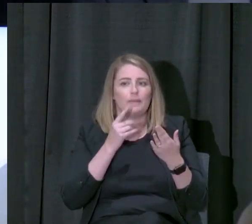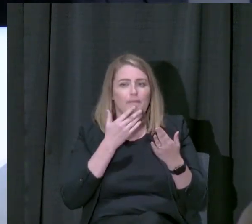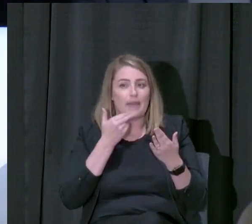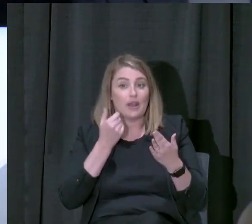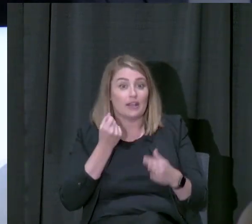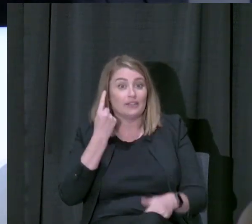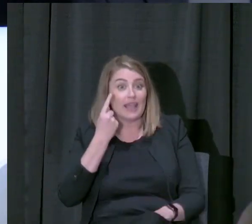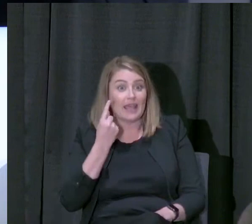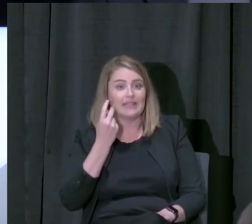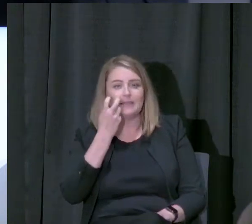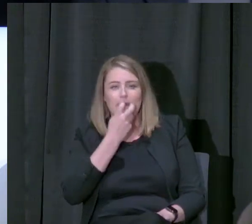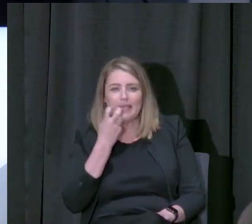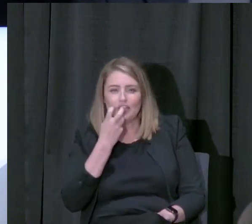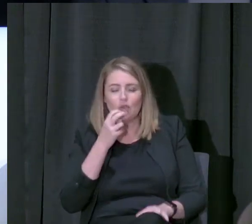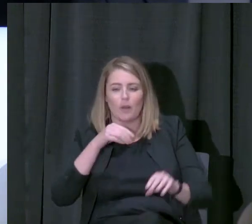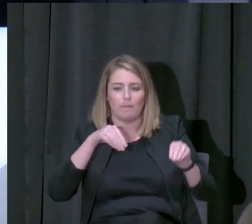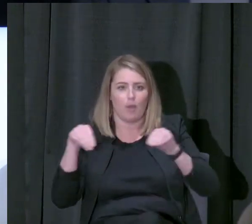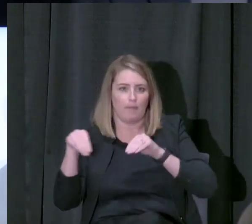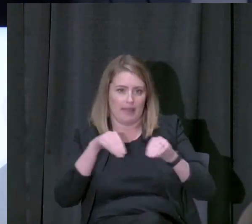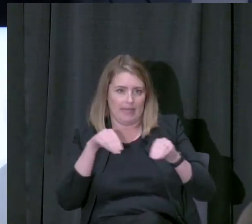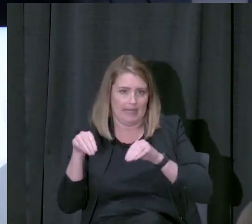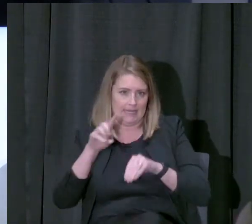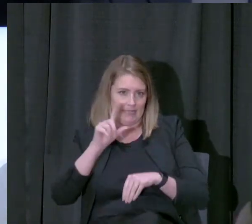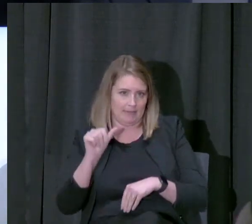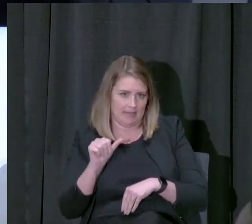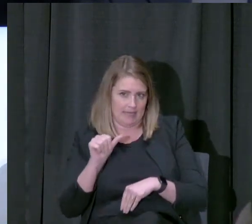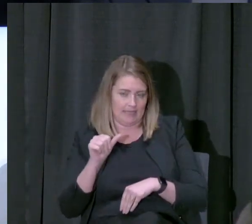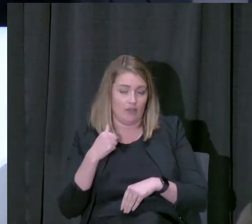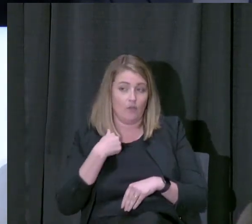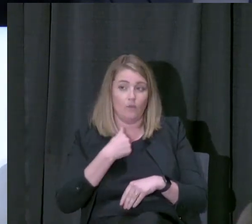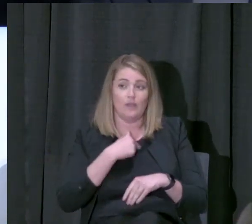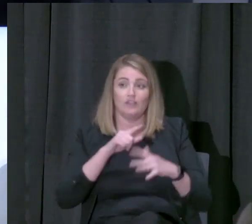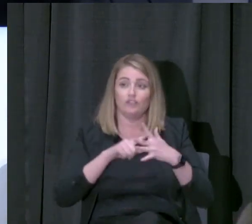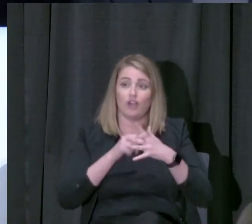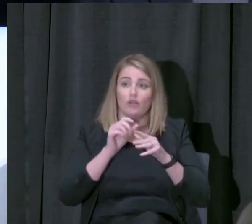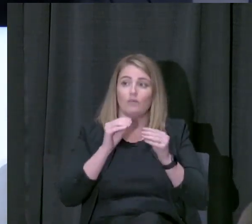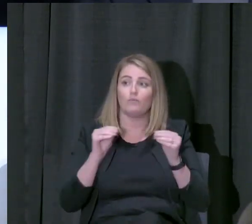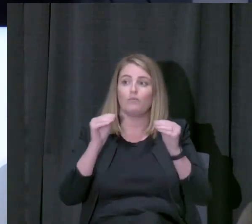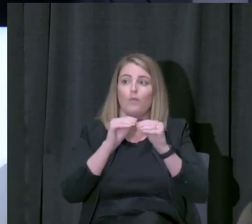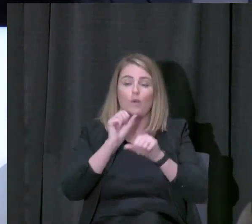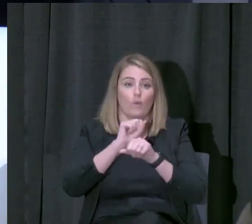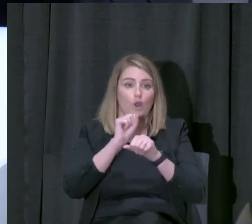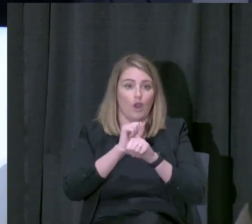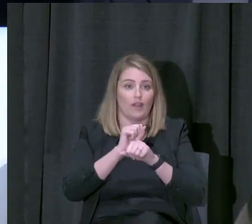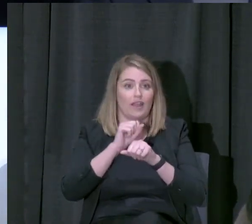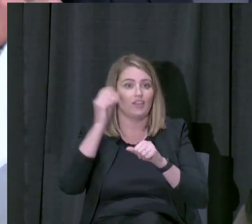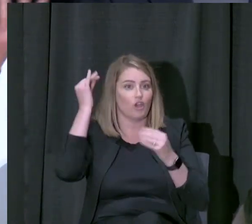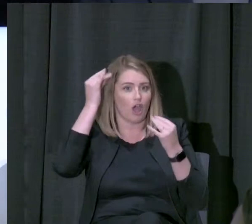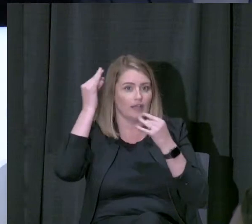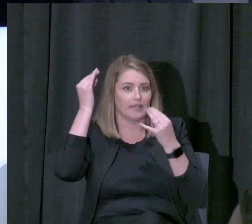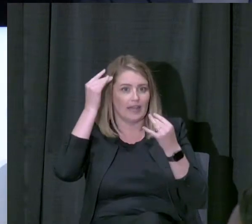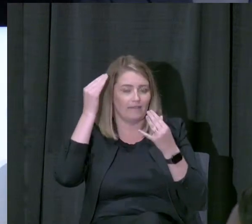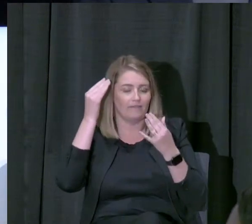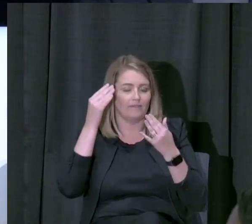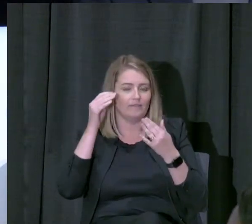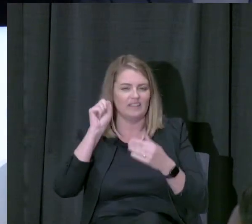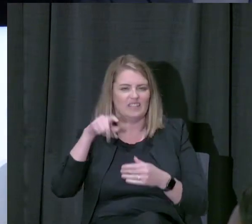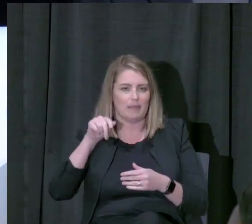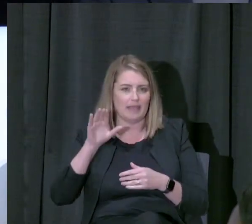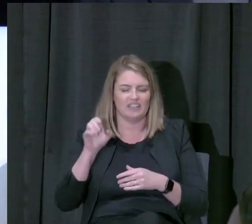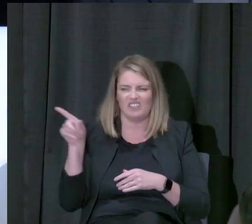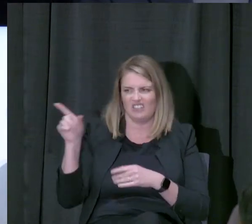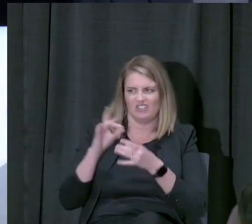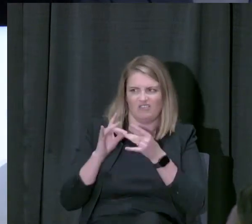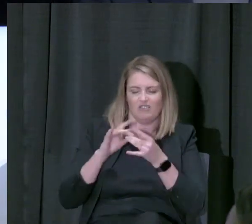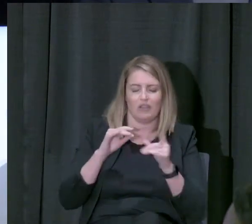customers with speech and with mobility disabilities. We're starting to do more work within the cognitive space. Jessie also mentioned that